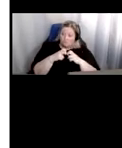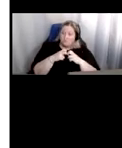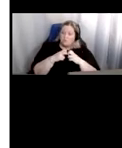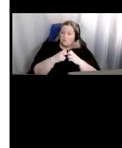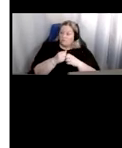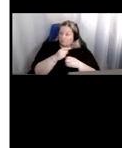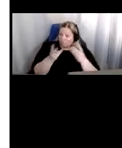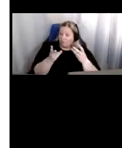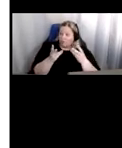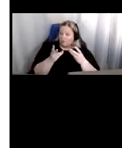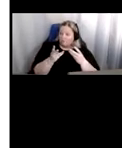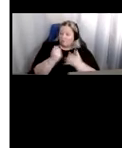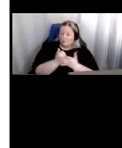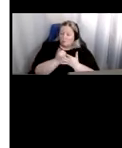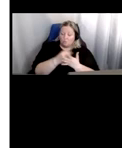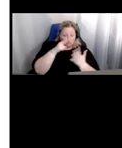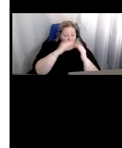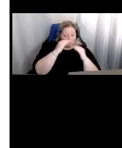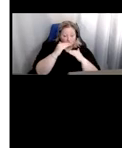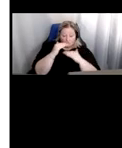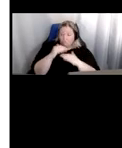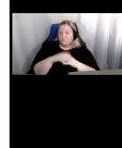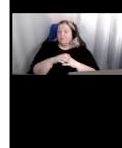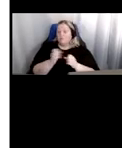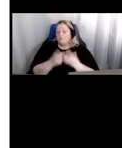to help you read a screen. There's so many of us that